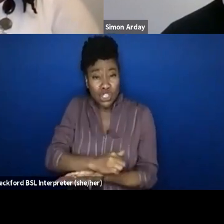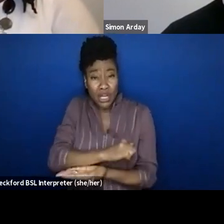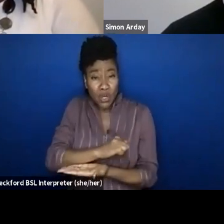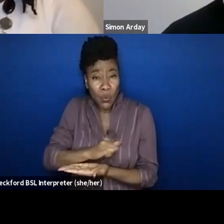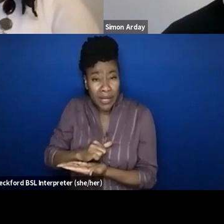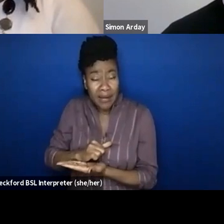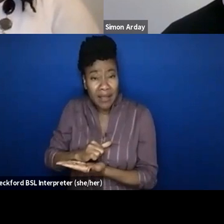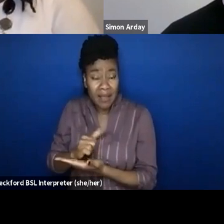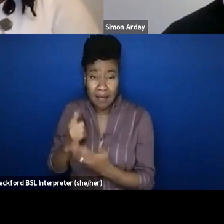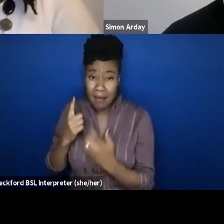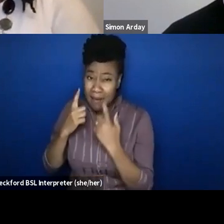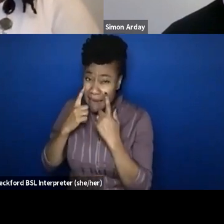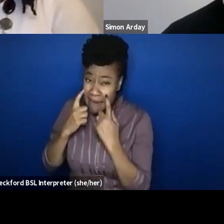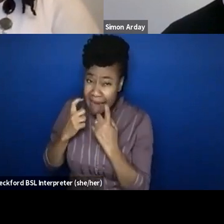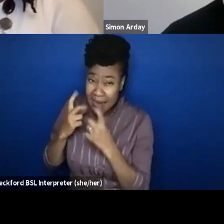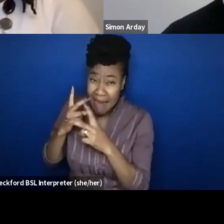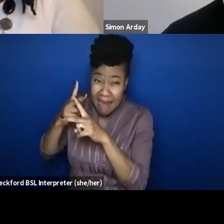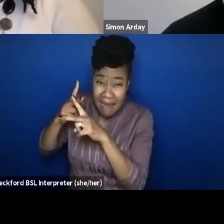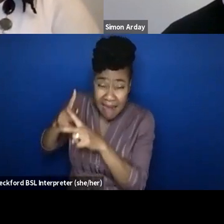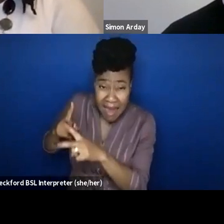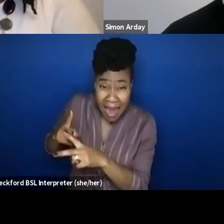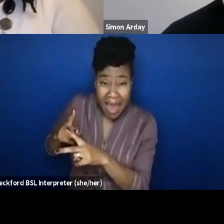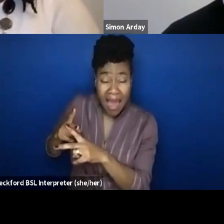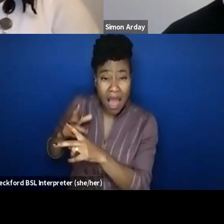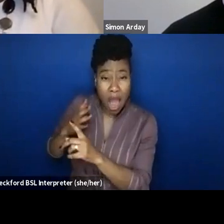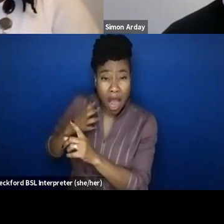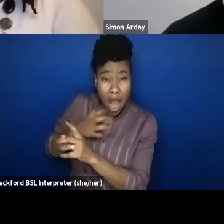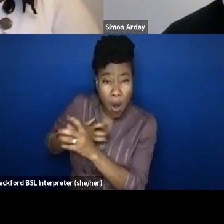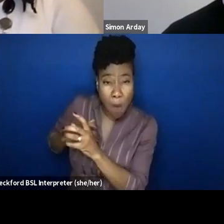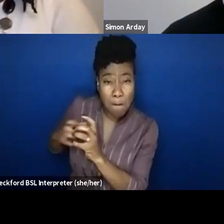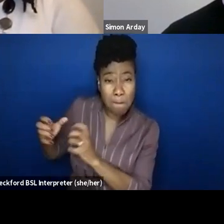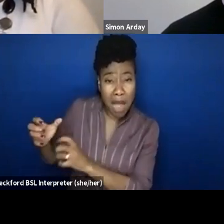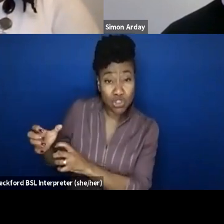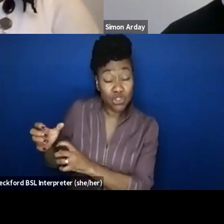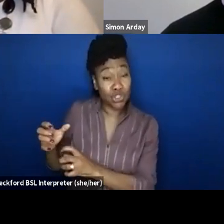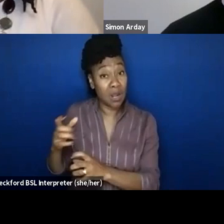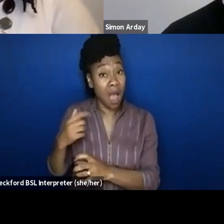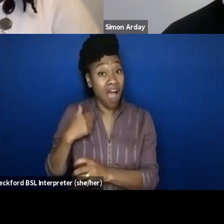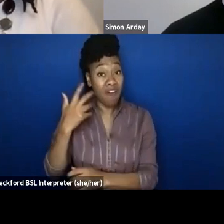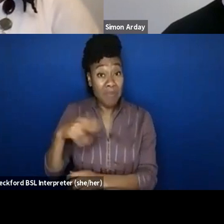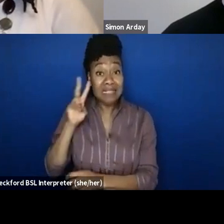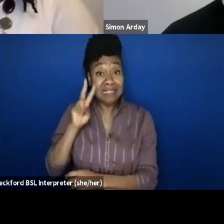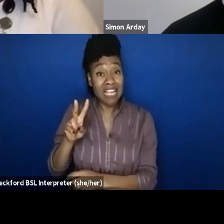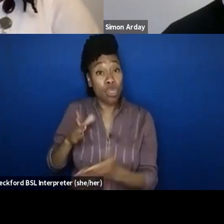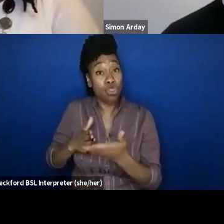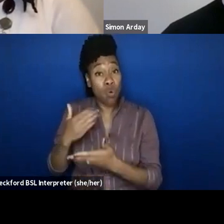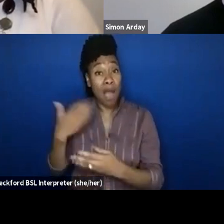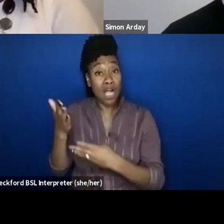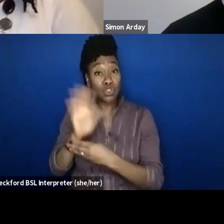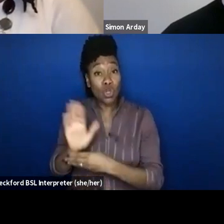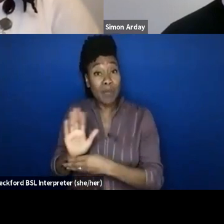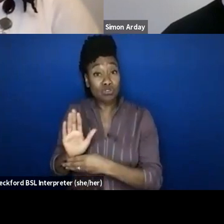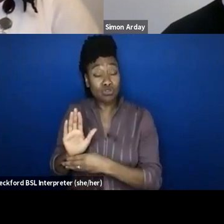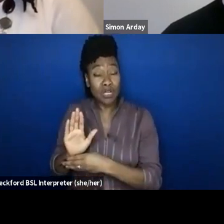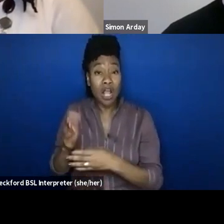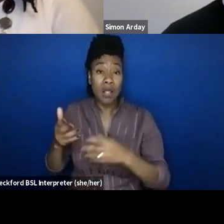way. And from what I've seen at the Early Intervention Centre through my documentary, all of the staff